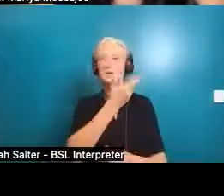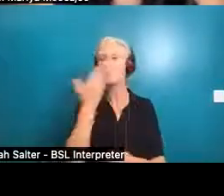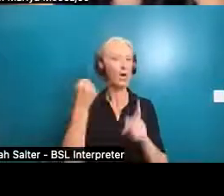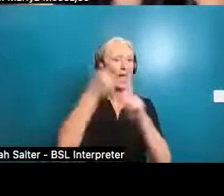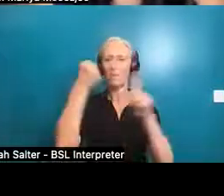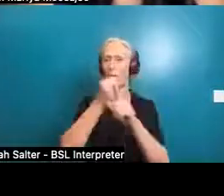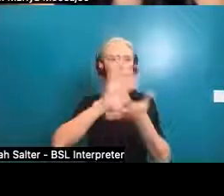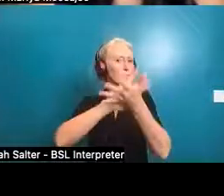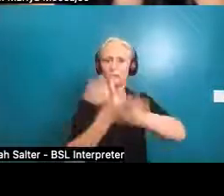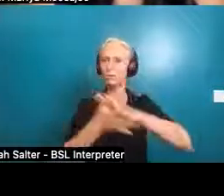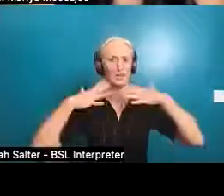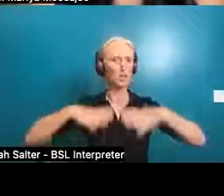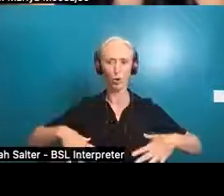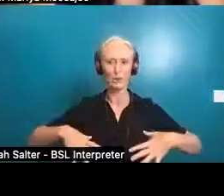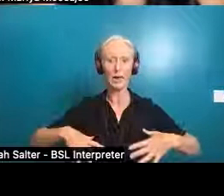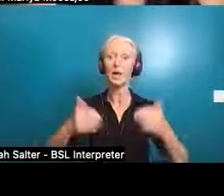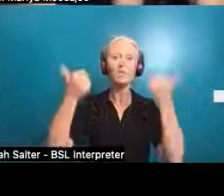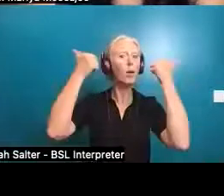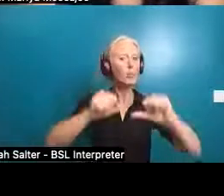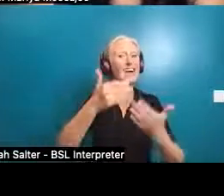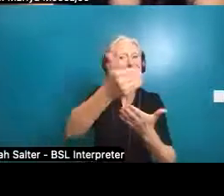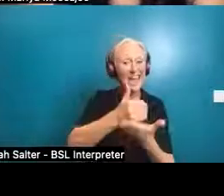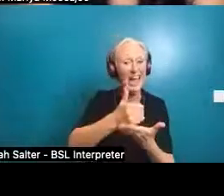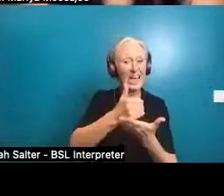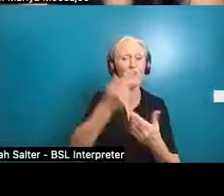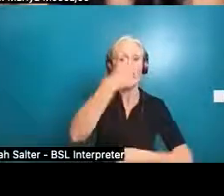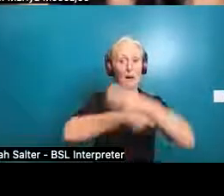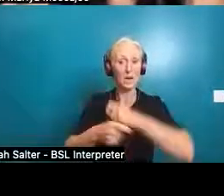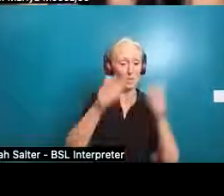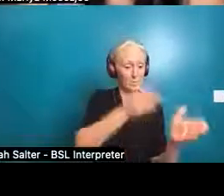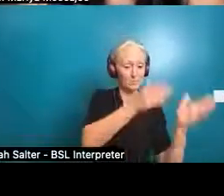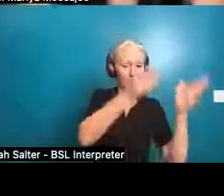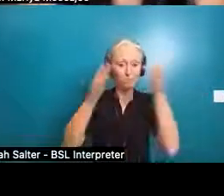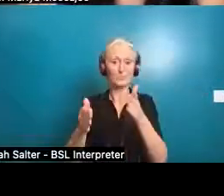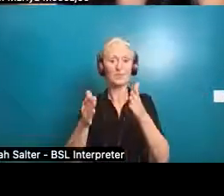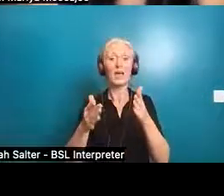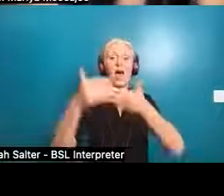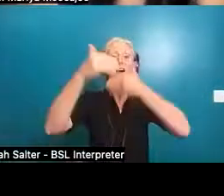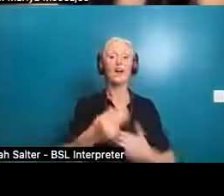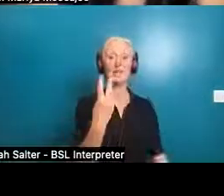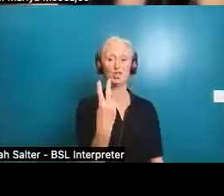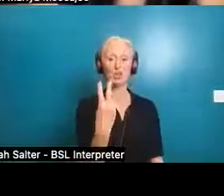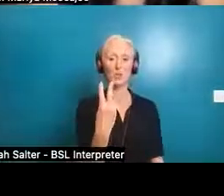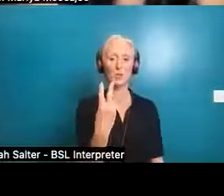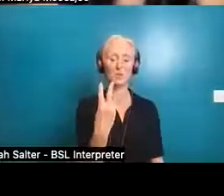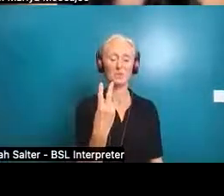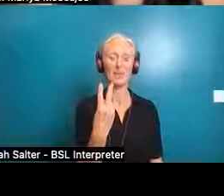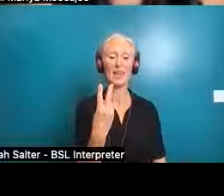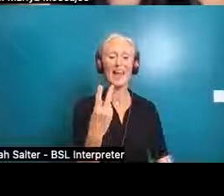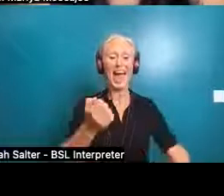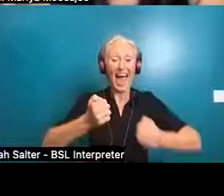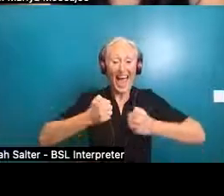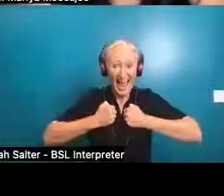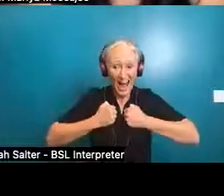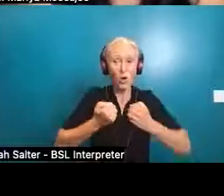move to a phase 2 clinical trial. And this is where we take, and the reason my numbers are much lower than the numbers on the slide